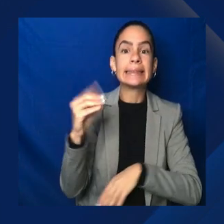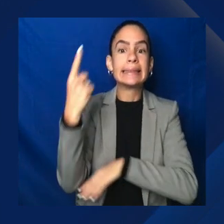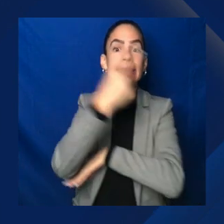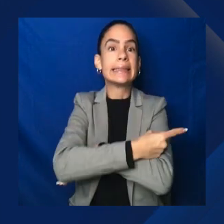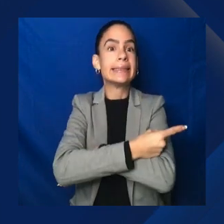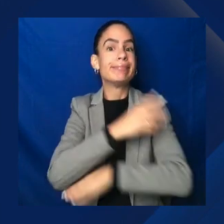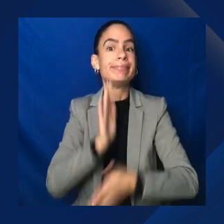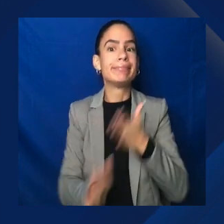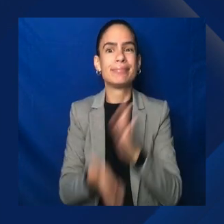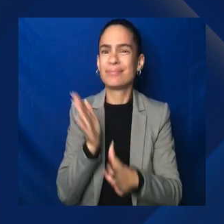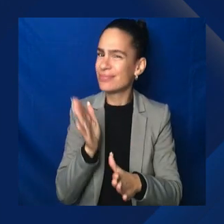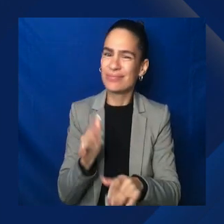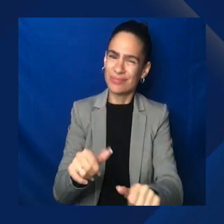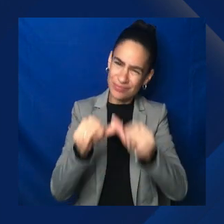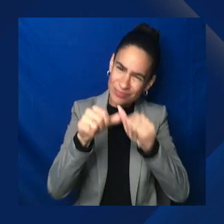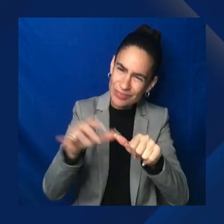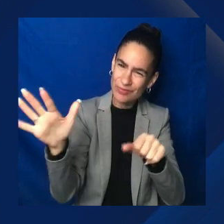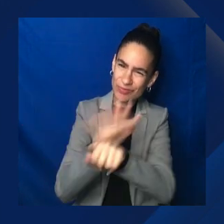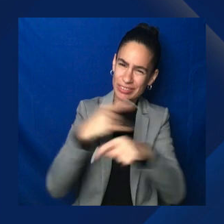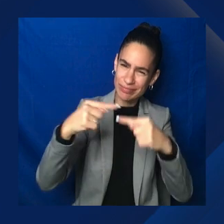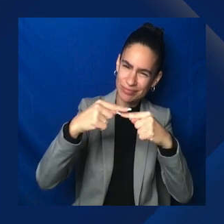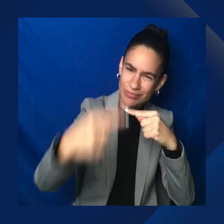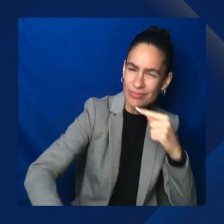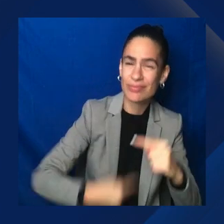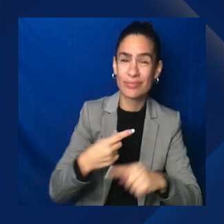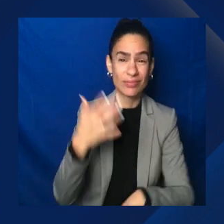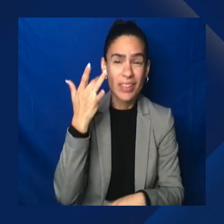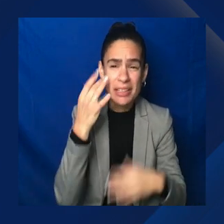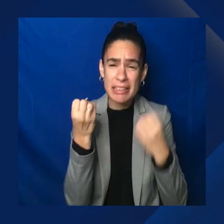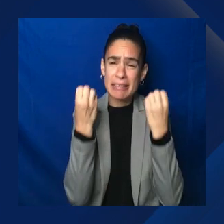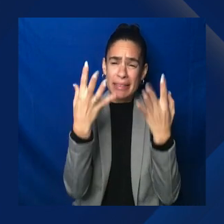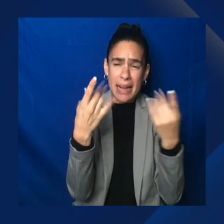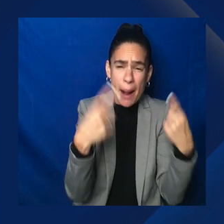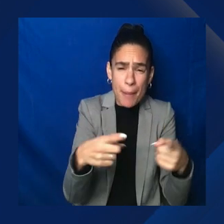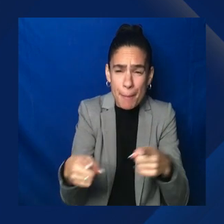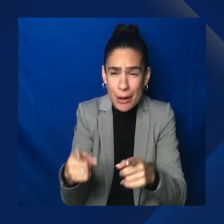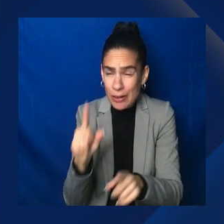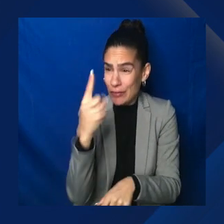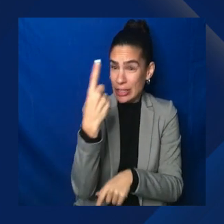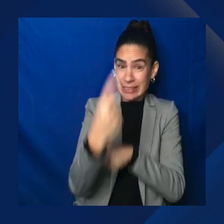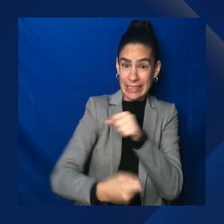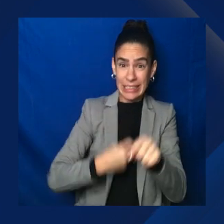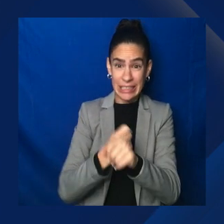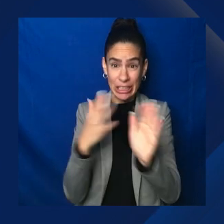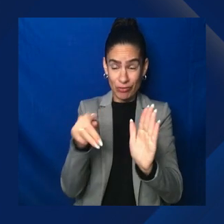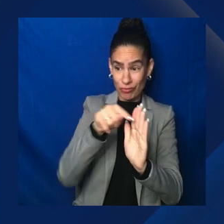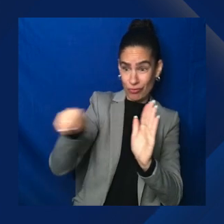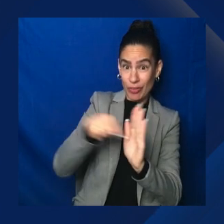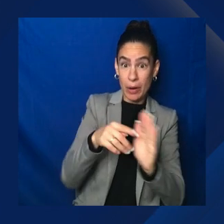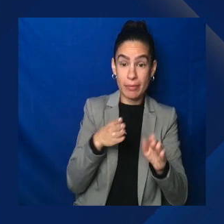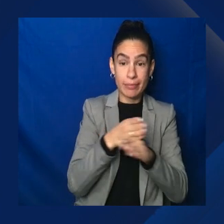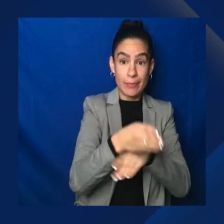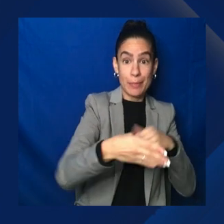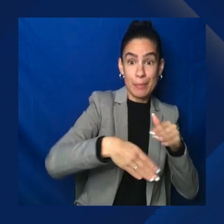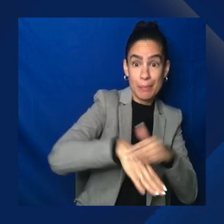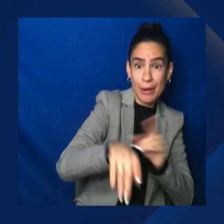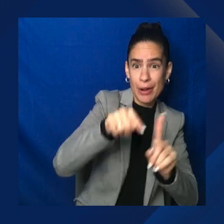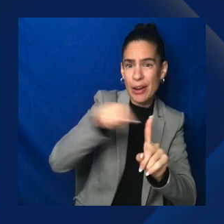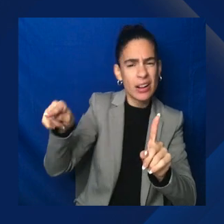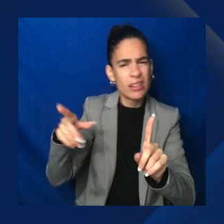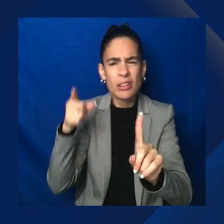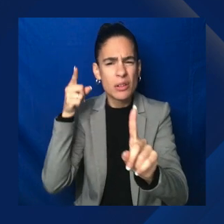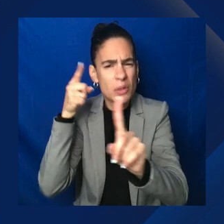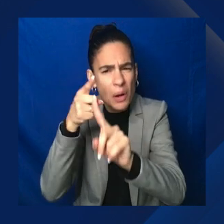things happen after that time. So we have to make sure that women feel comfortable and have coverage and going back to the doctor.